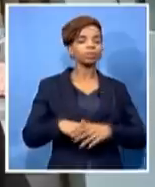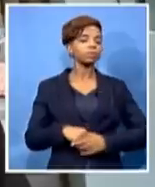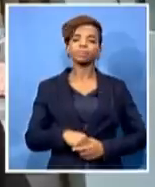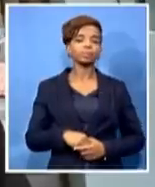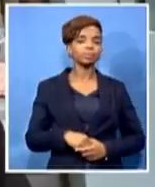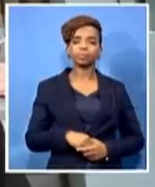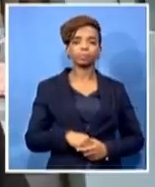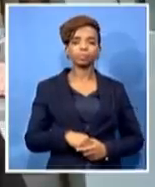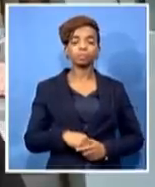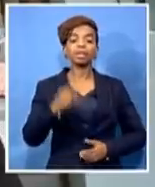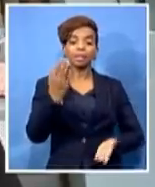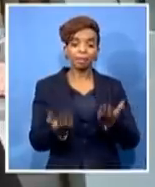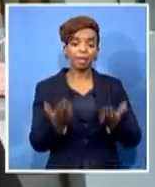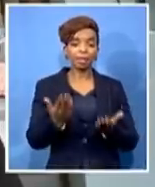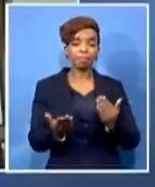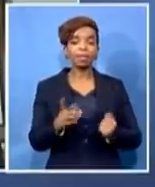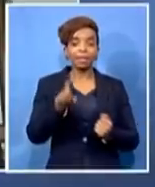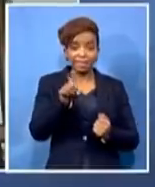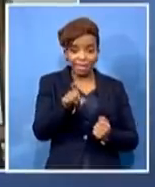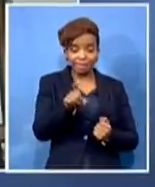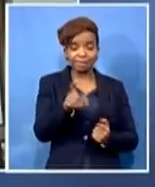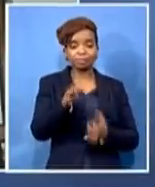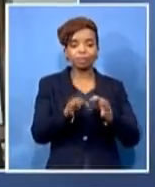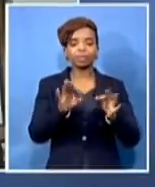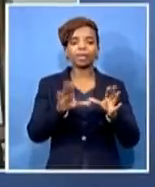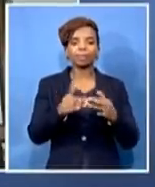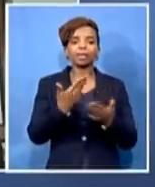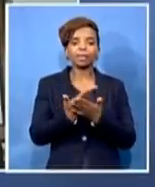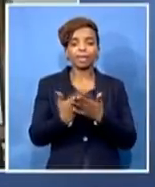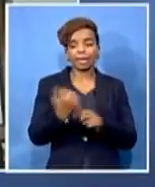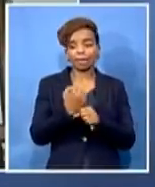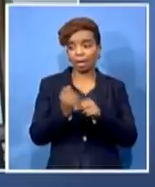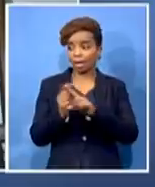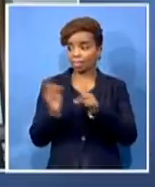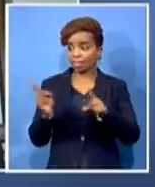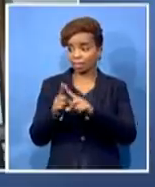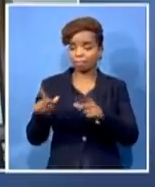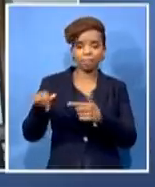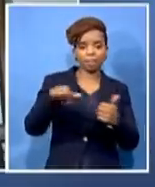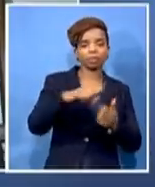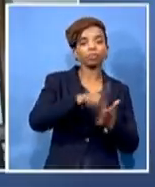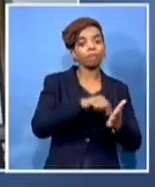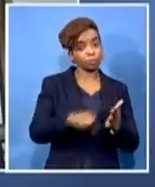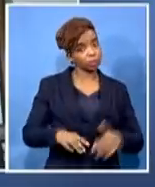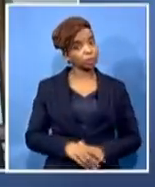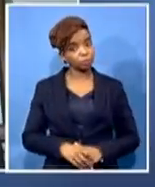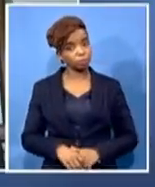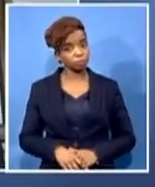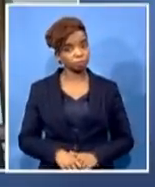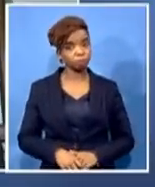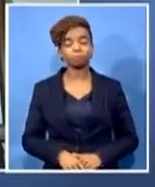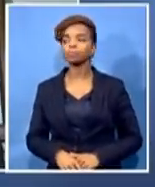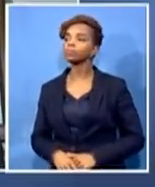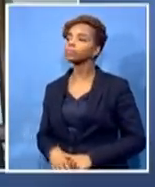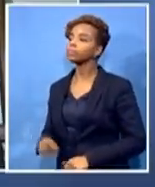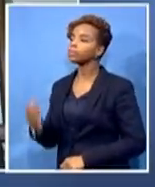back into the fore. What were your thoughts about the optics, Professor Tefu? He was saying he's 38 years married,